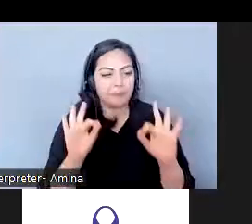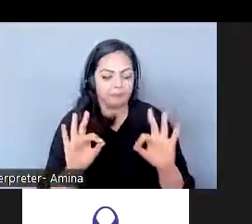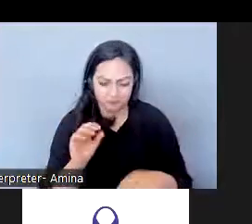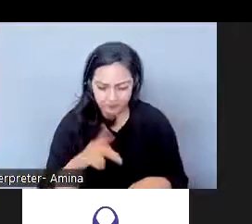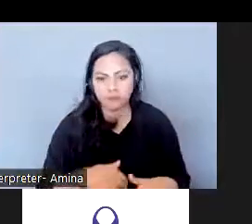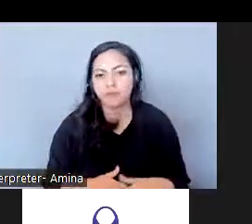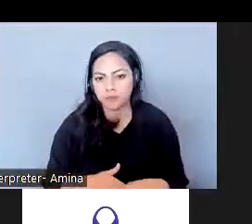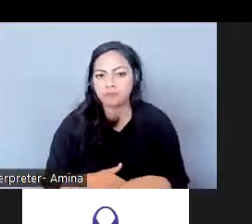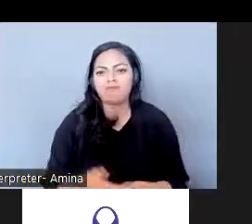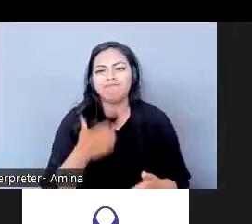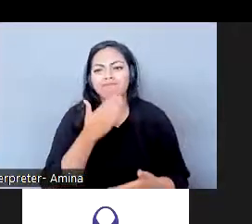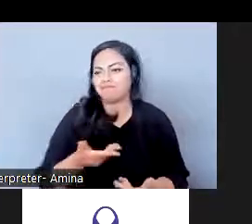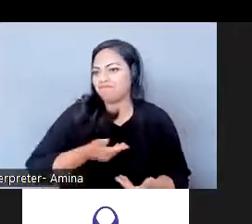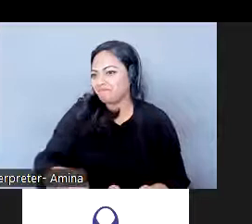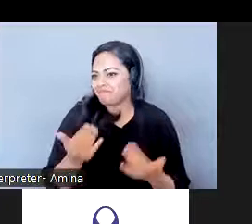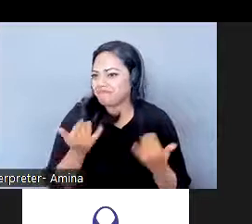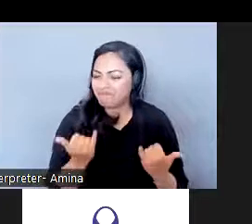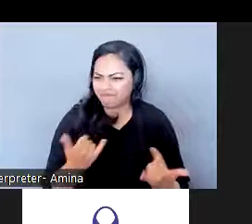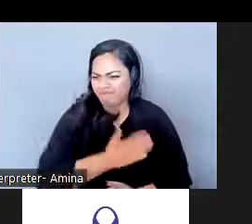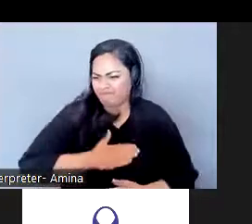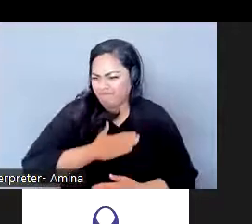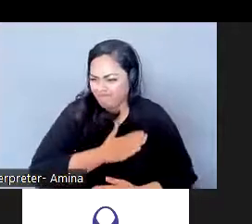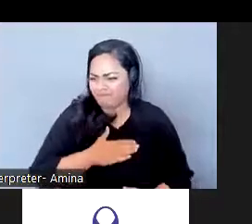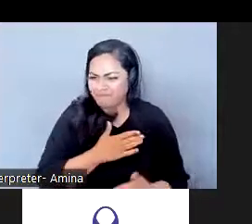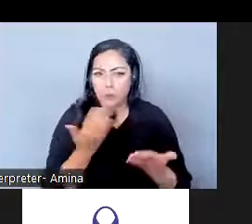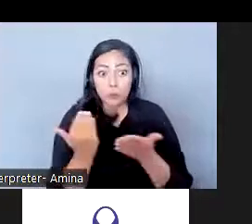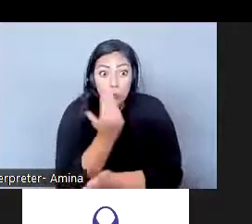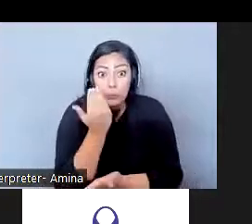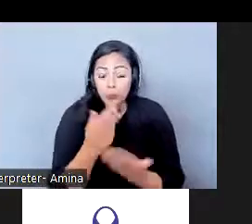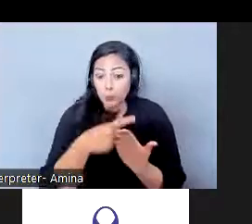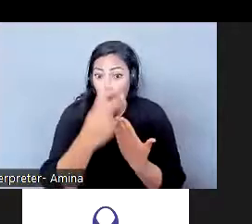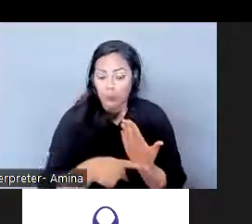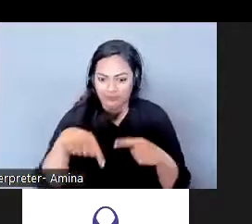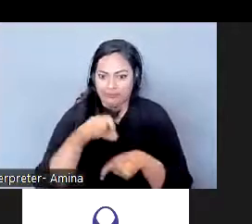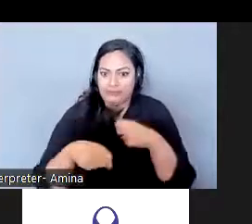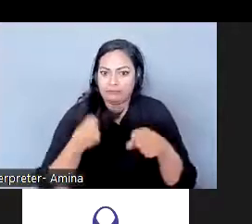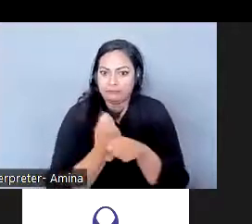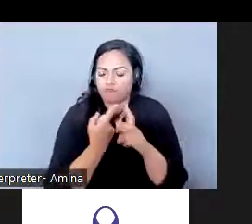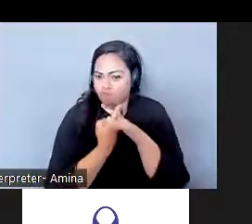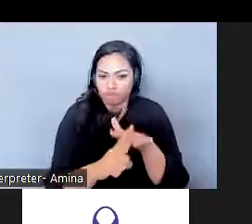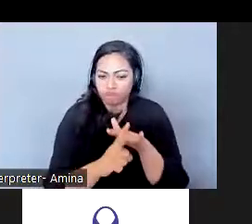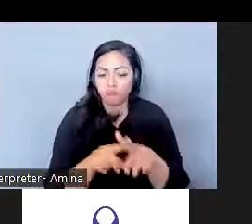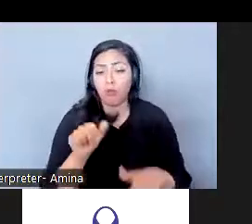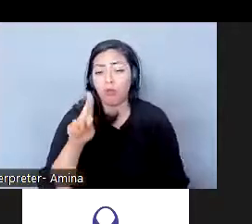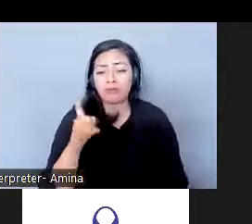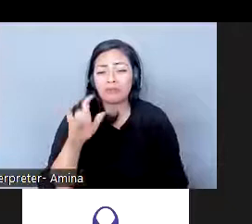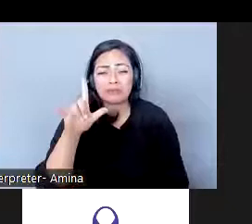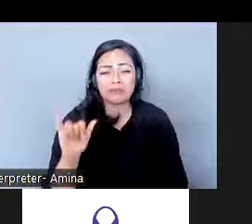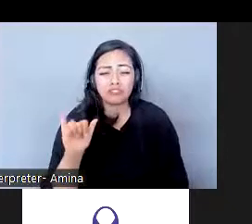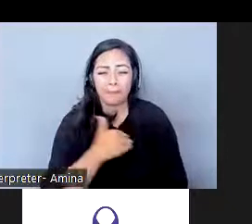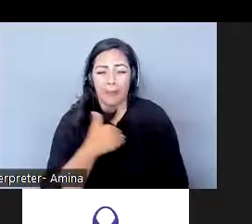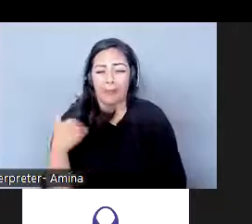for having me today. Really, truly appreciate it. This is a really new program for us this year as auxiliary members with the